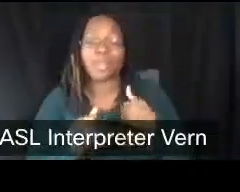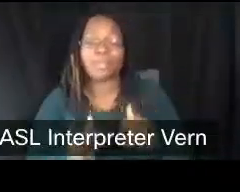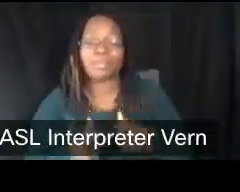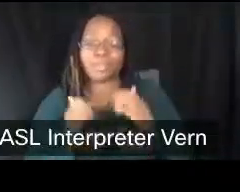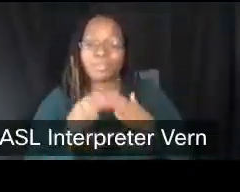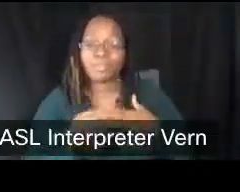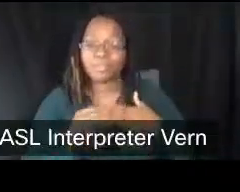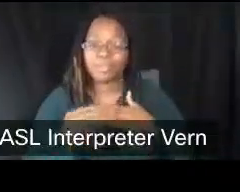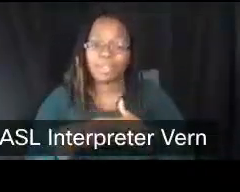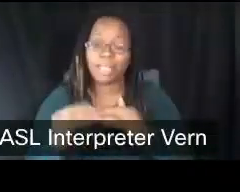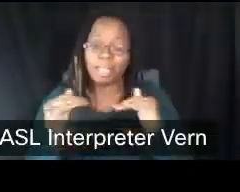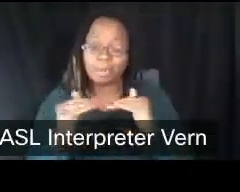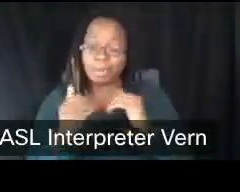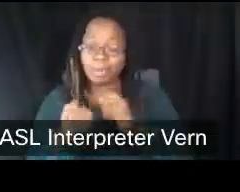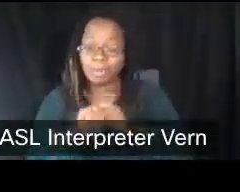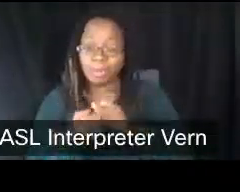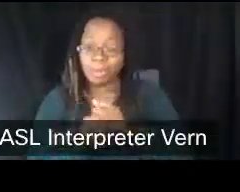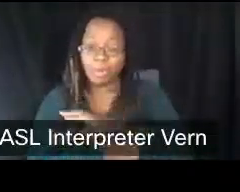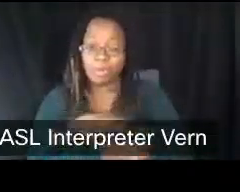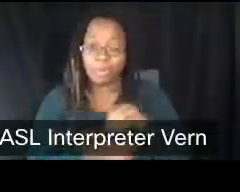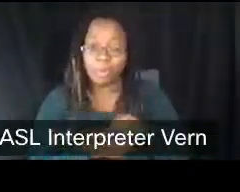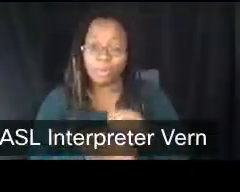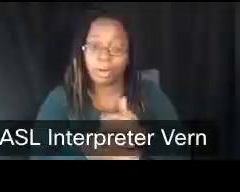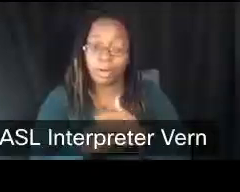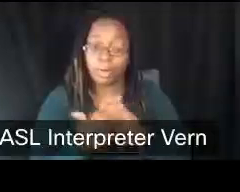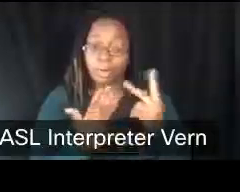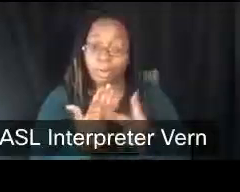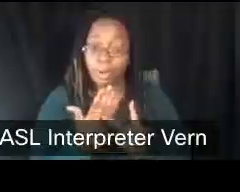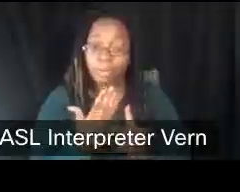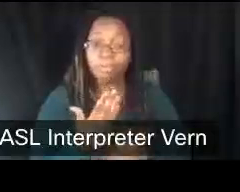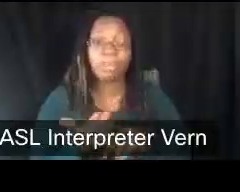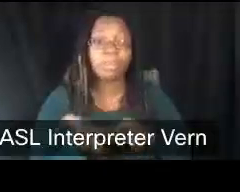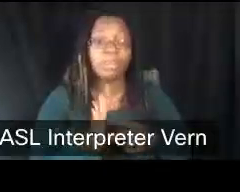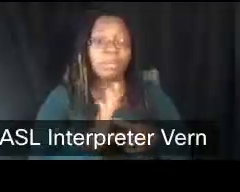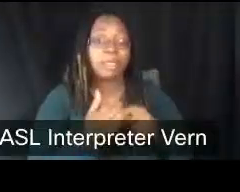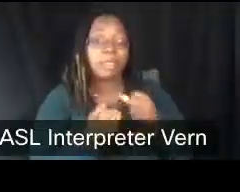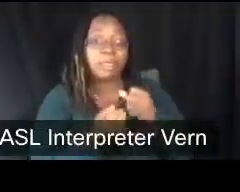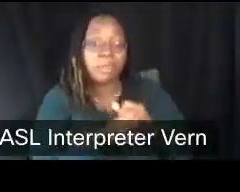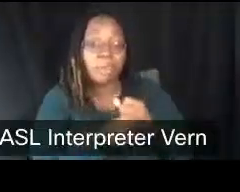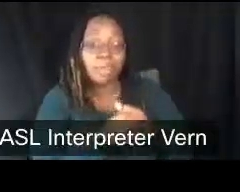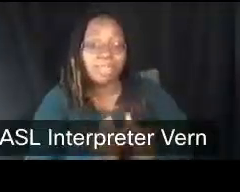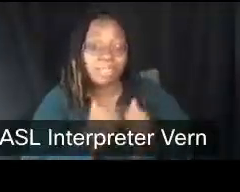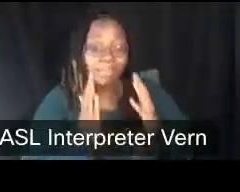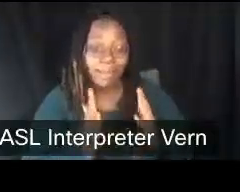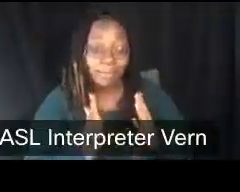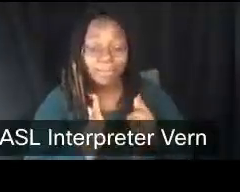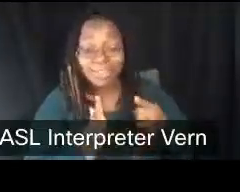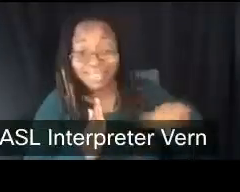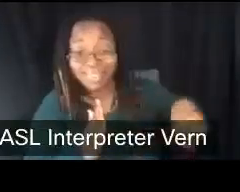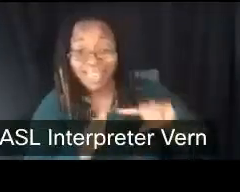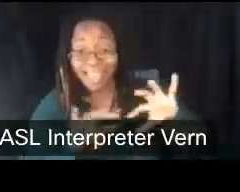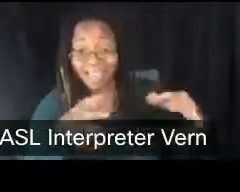support within our programs. And so this means supporting survivors to support each other and activities